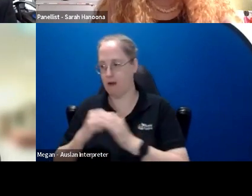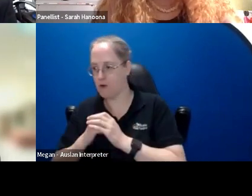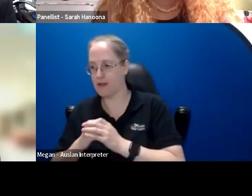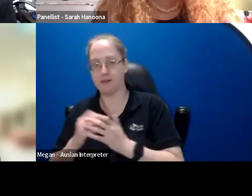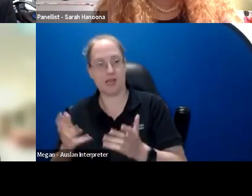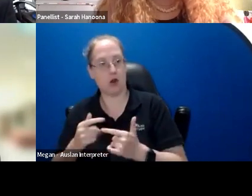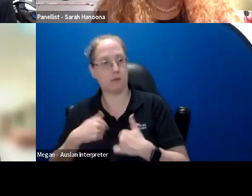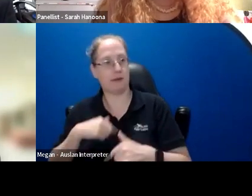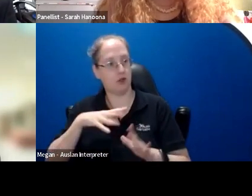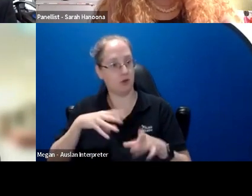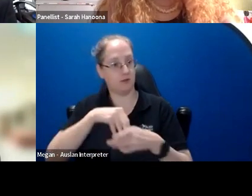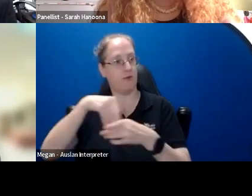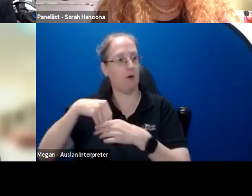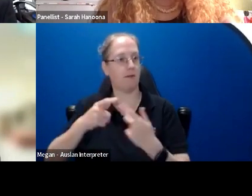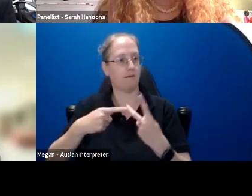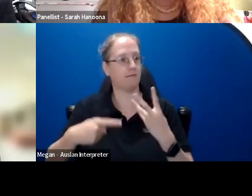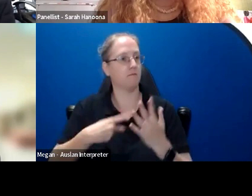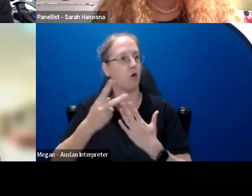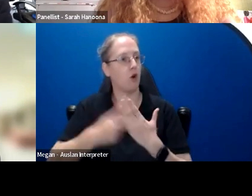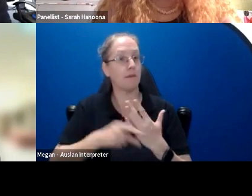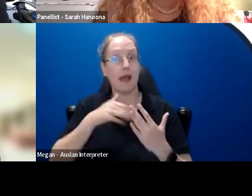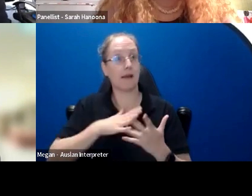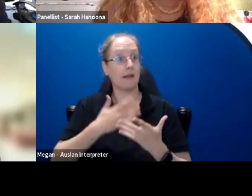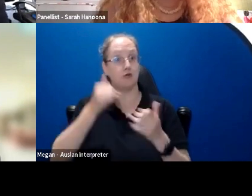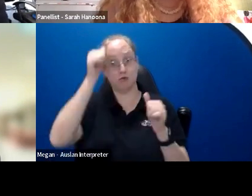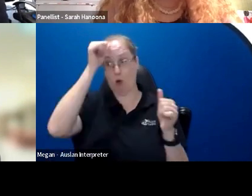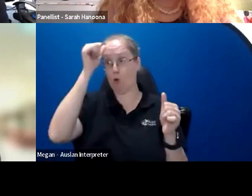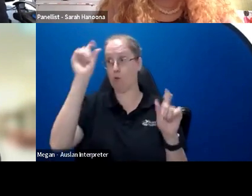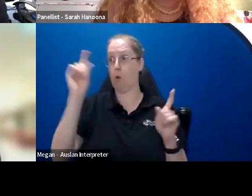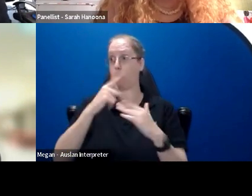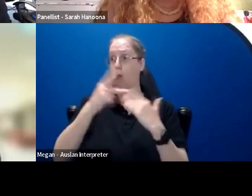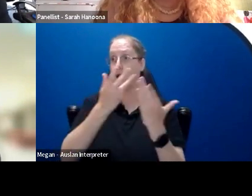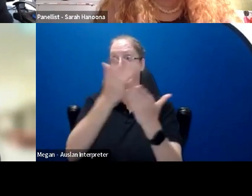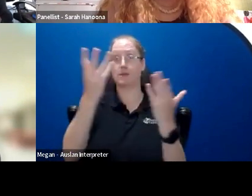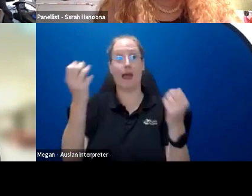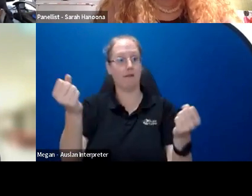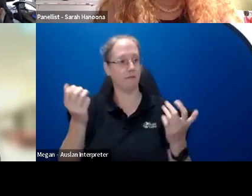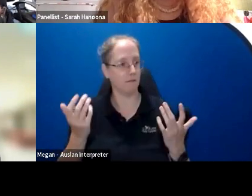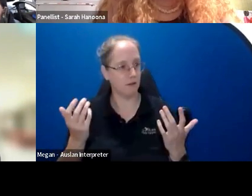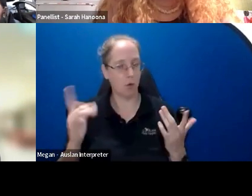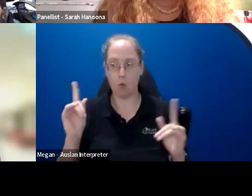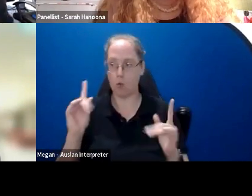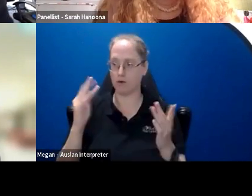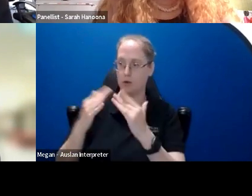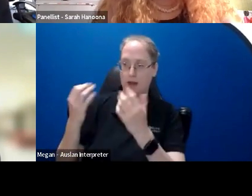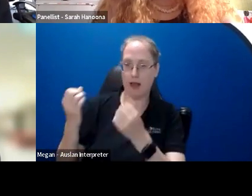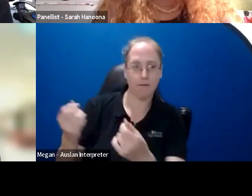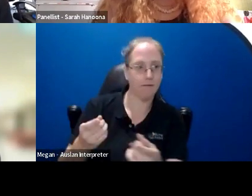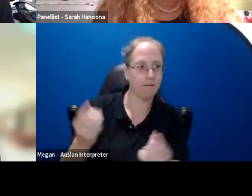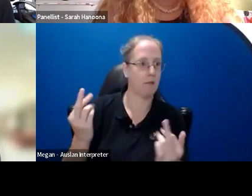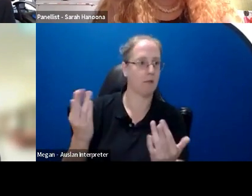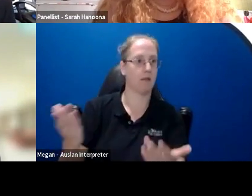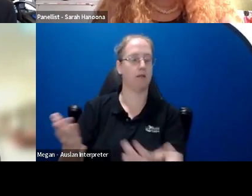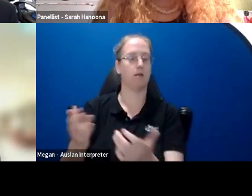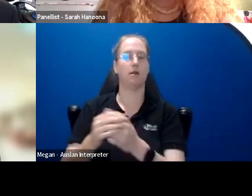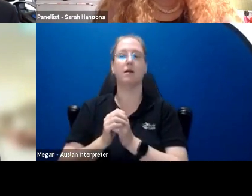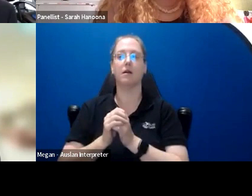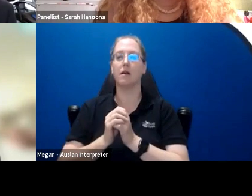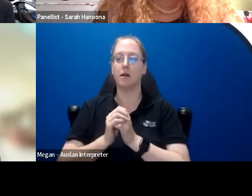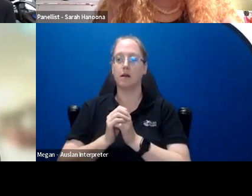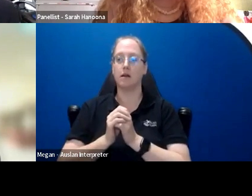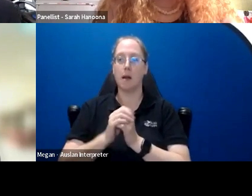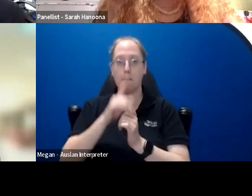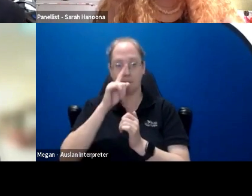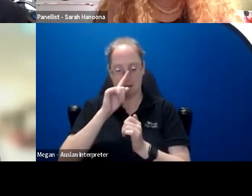know more of these programs of involving with the community, involving with to build their characters,